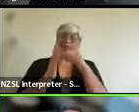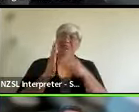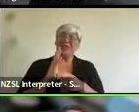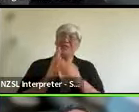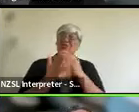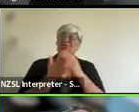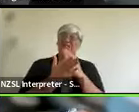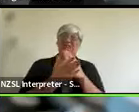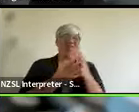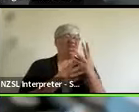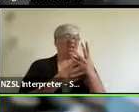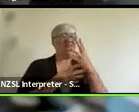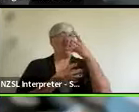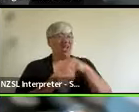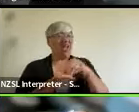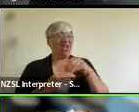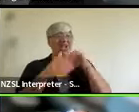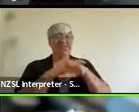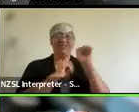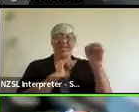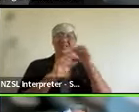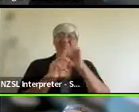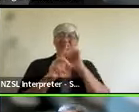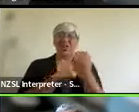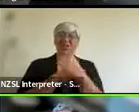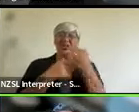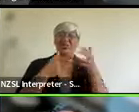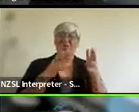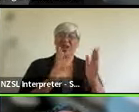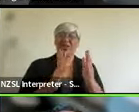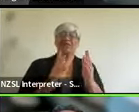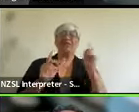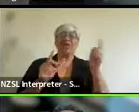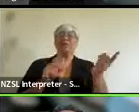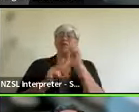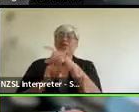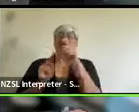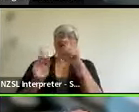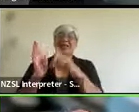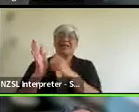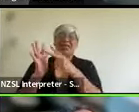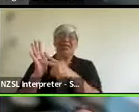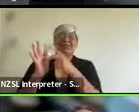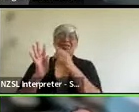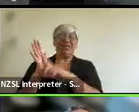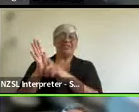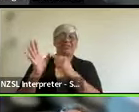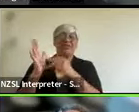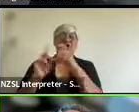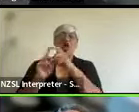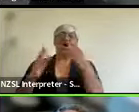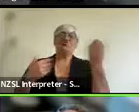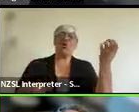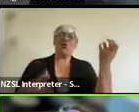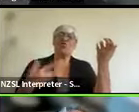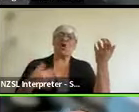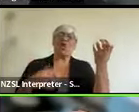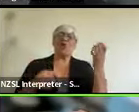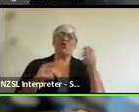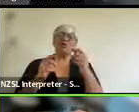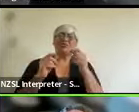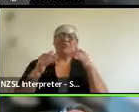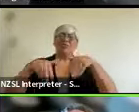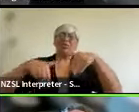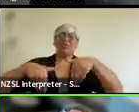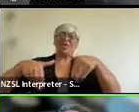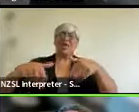the architecture, you might say. So moving along to Cleveland, the Rock and Roll Hall of Fame, awesome time, fully accessible.